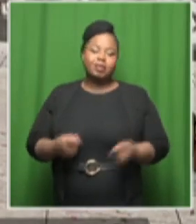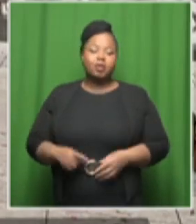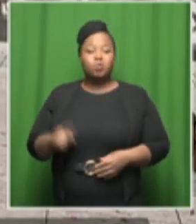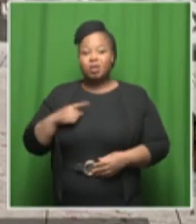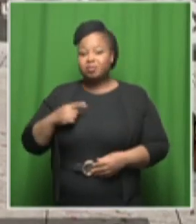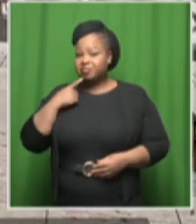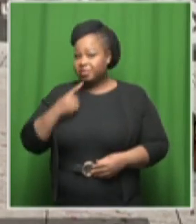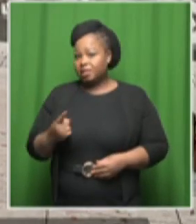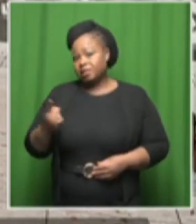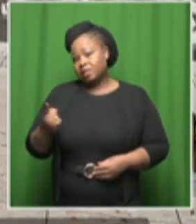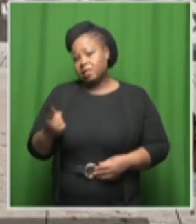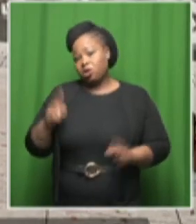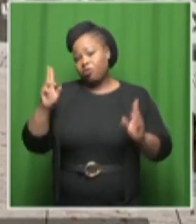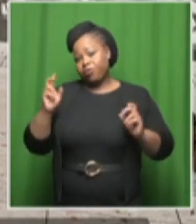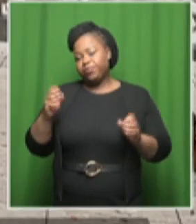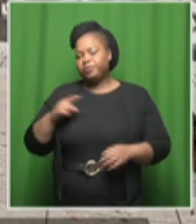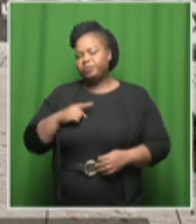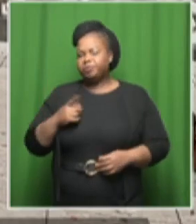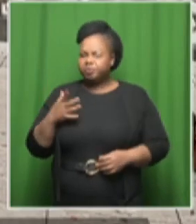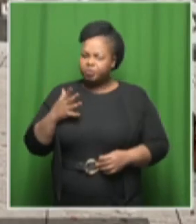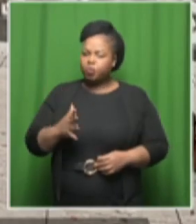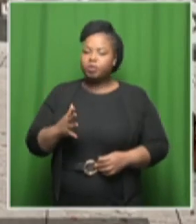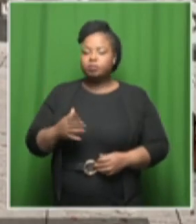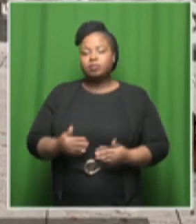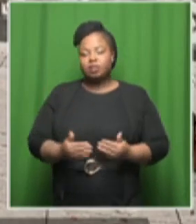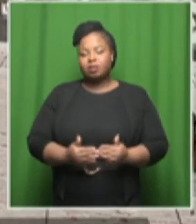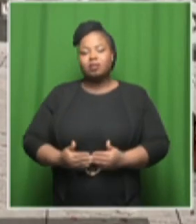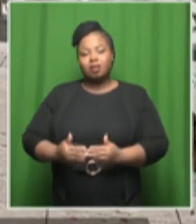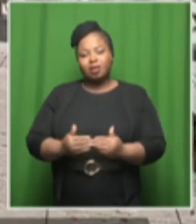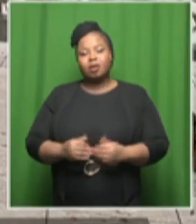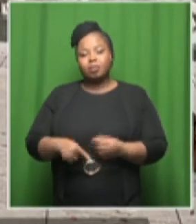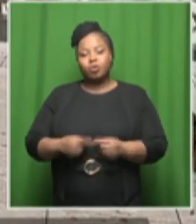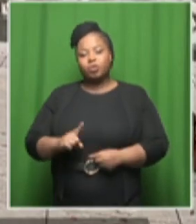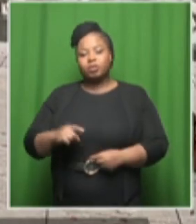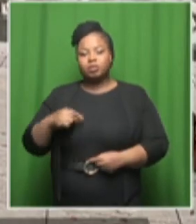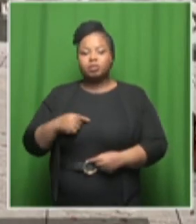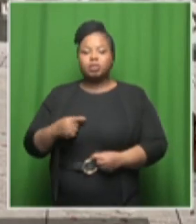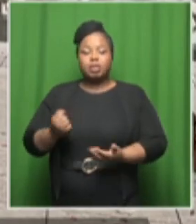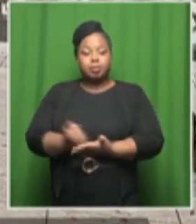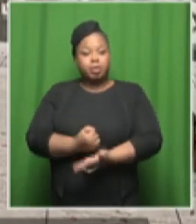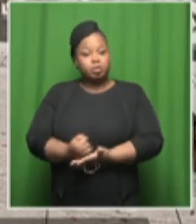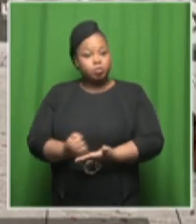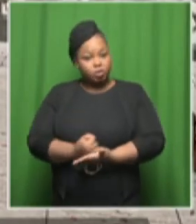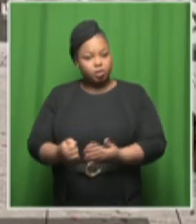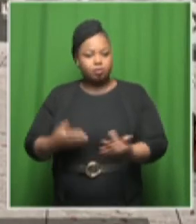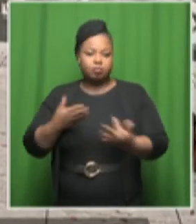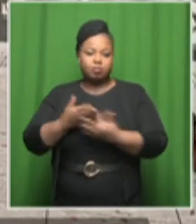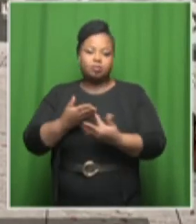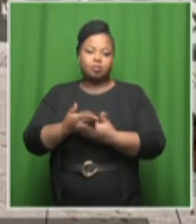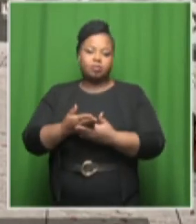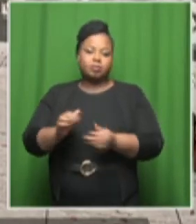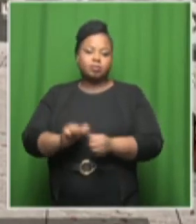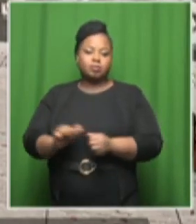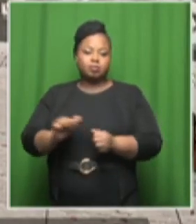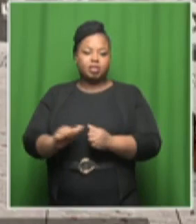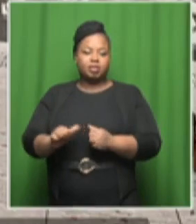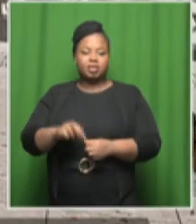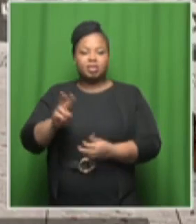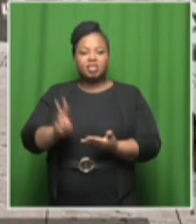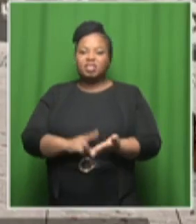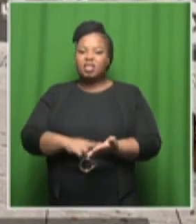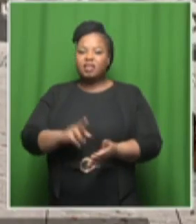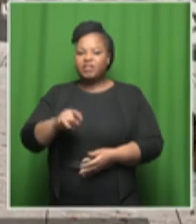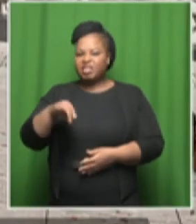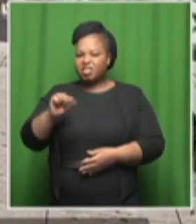her, the issues like she really cares about is issues to do with the passport and accessing better visas with